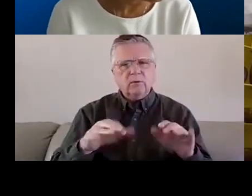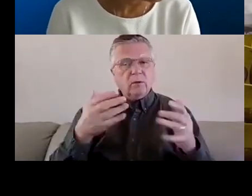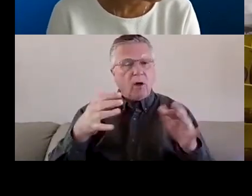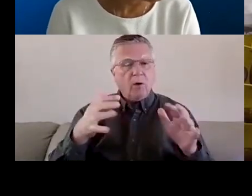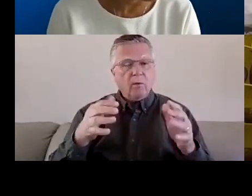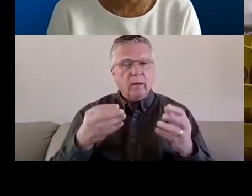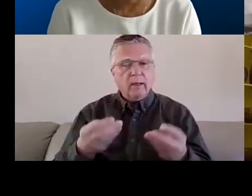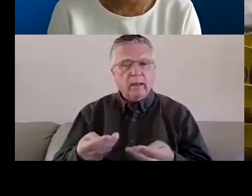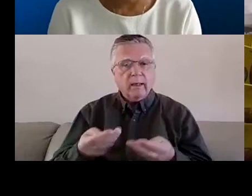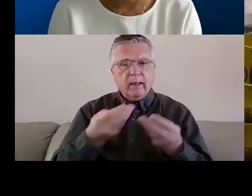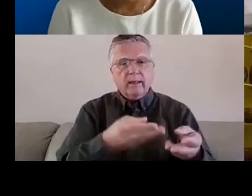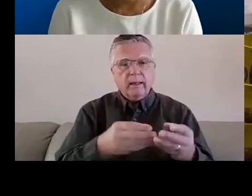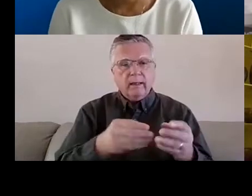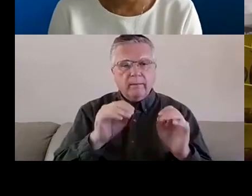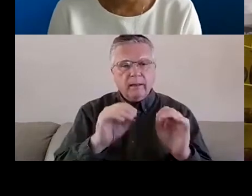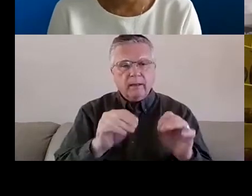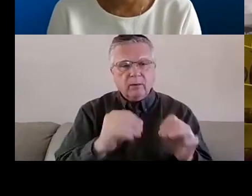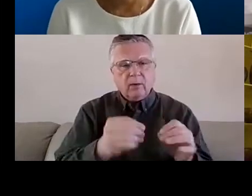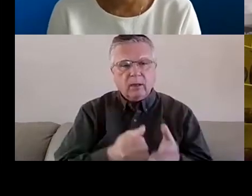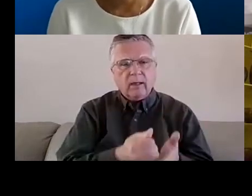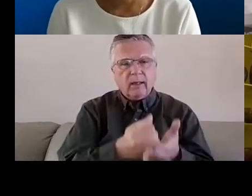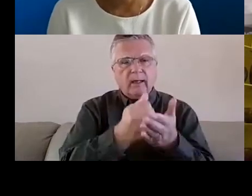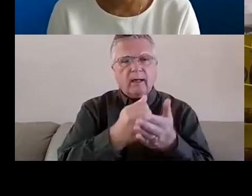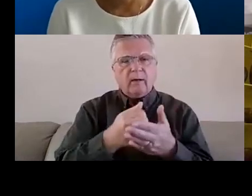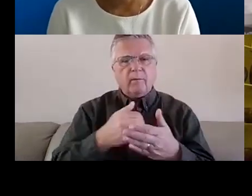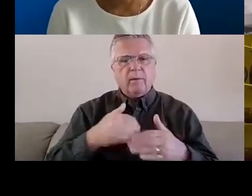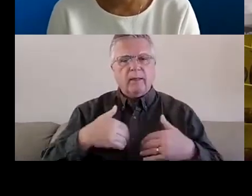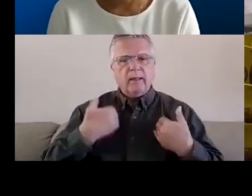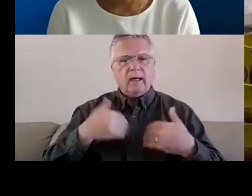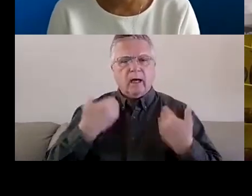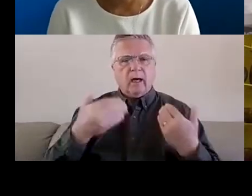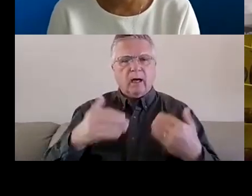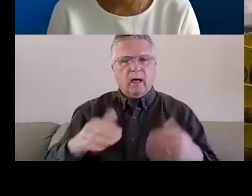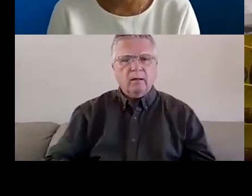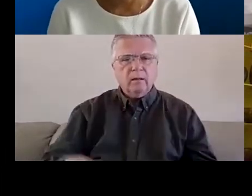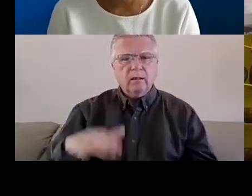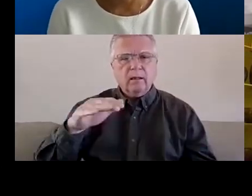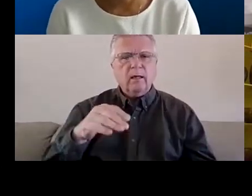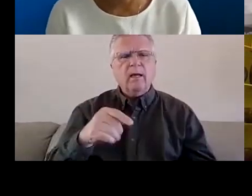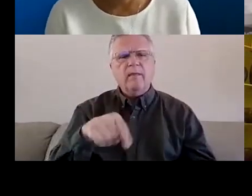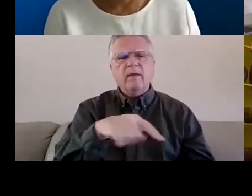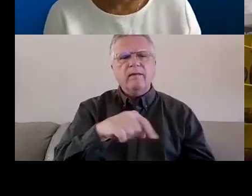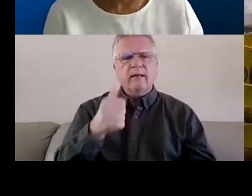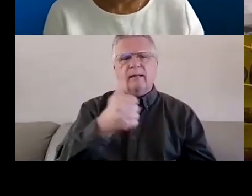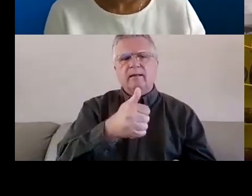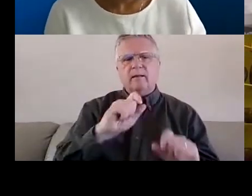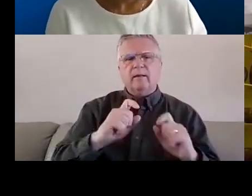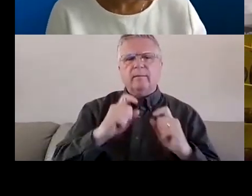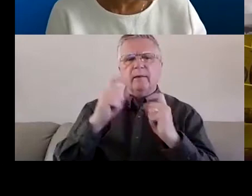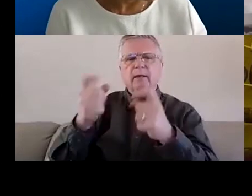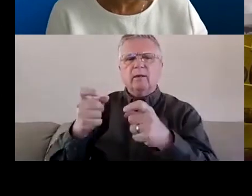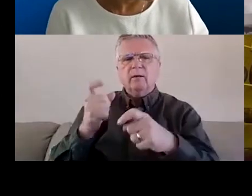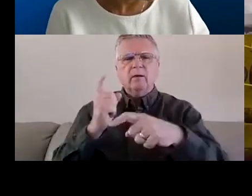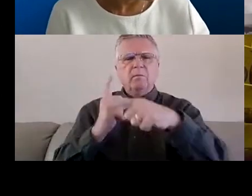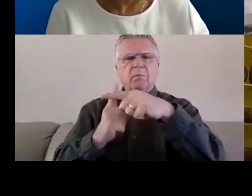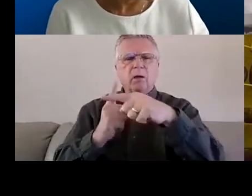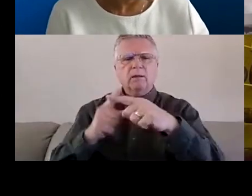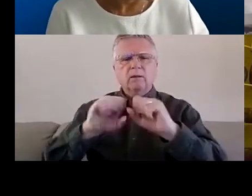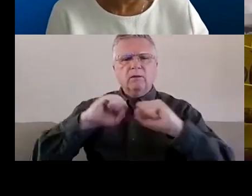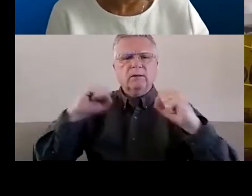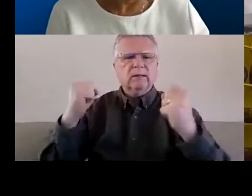taught trades at an early age so they are able to be contributors to society in a positive